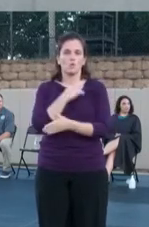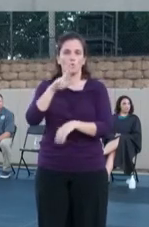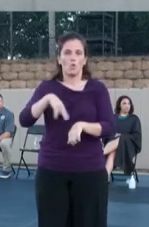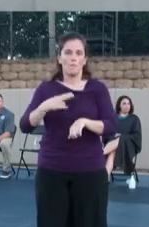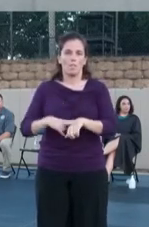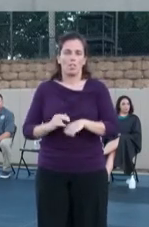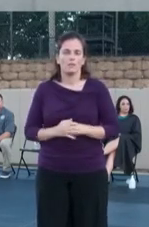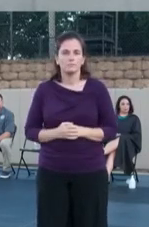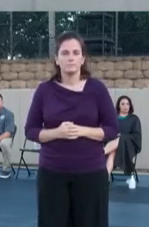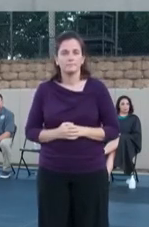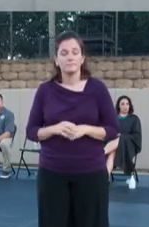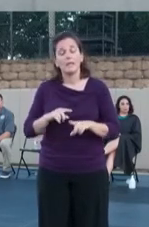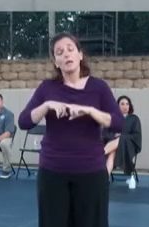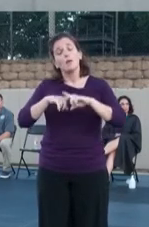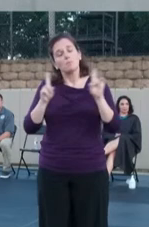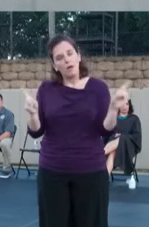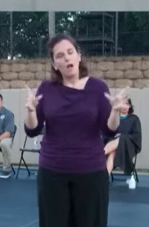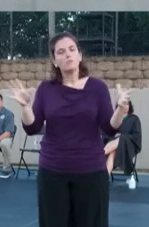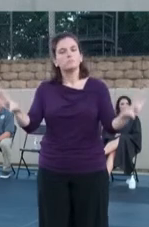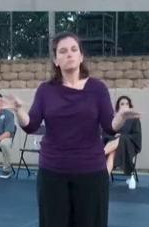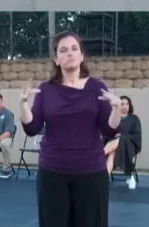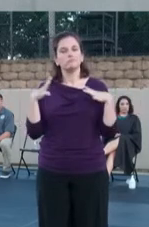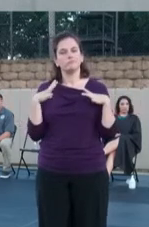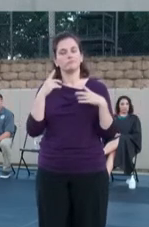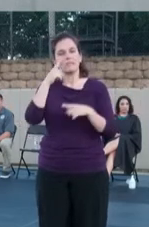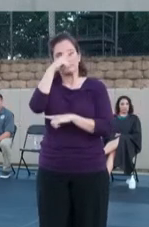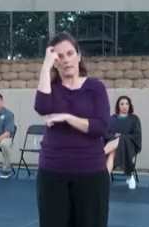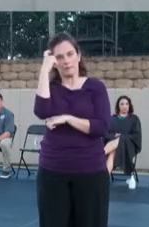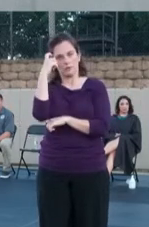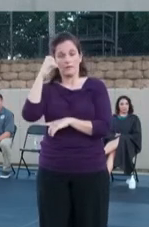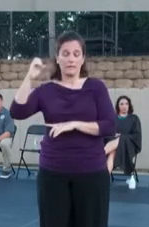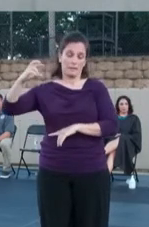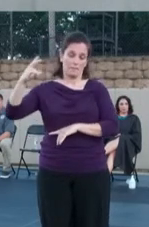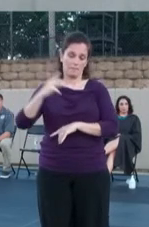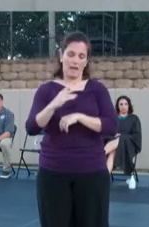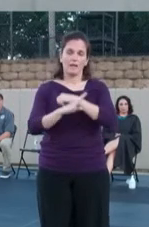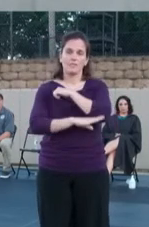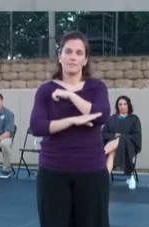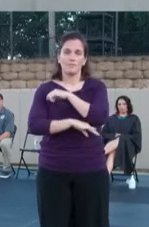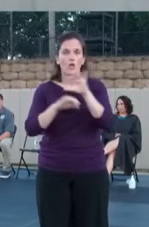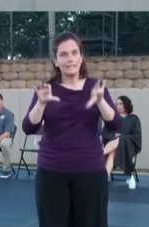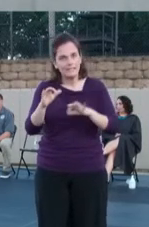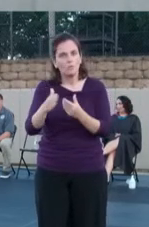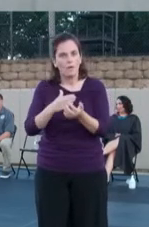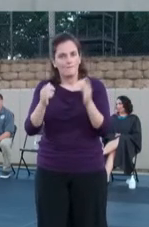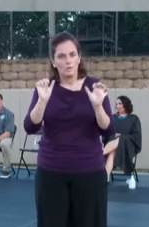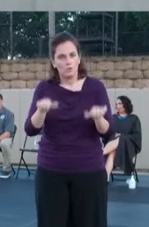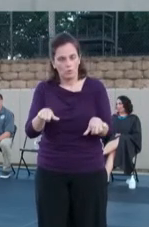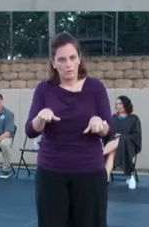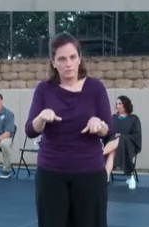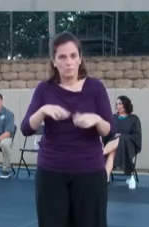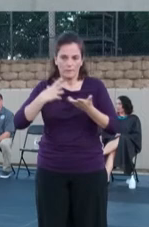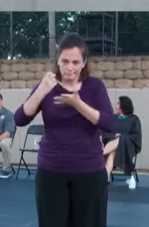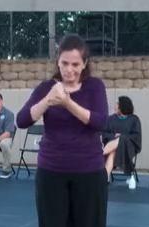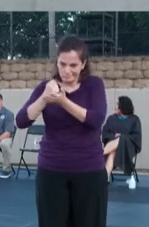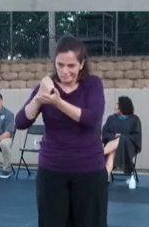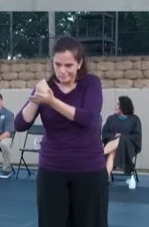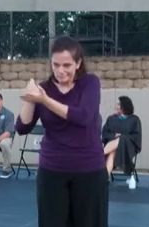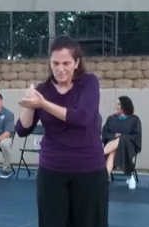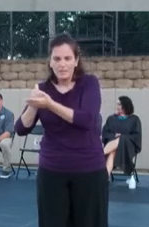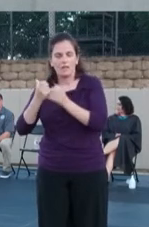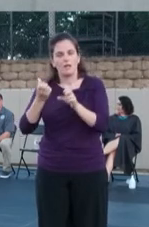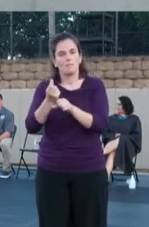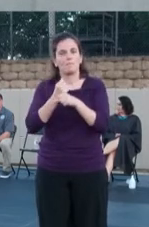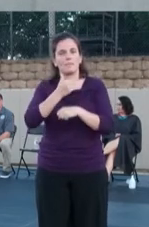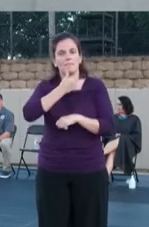Nevertheless, we took a break over the summer, came back in the fall, and did what we could We took our opportunities and we made the best